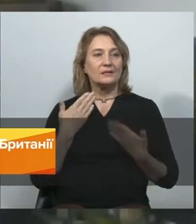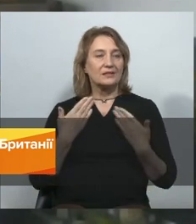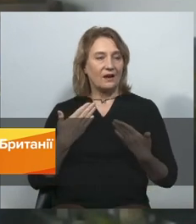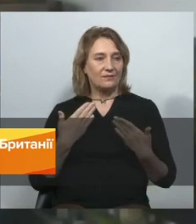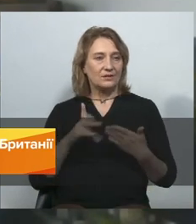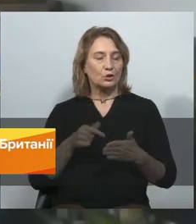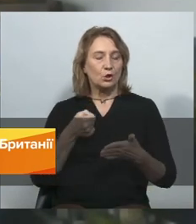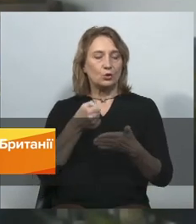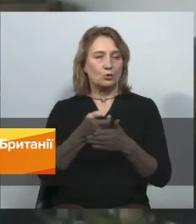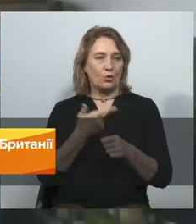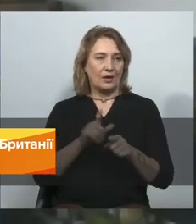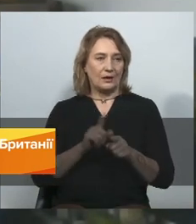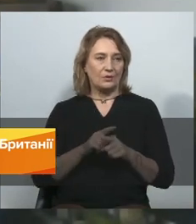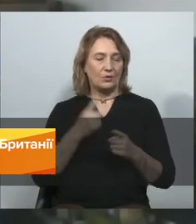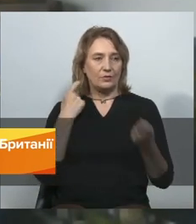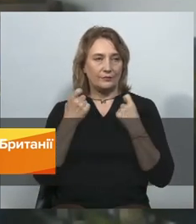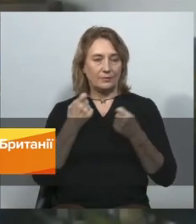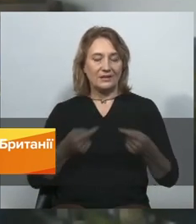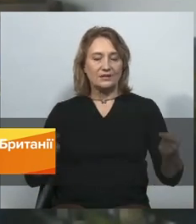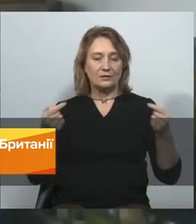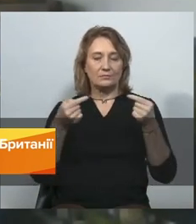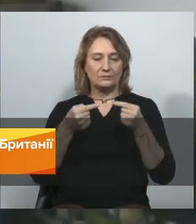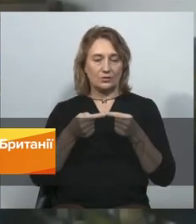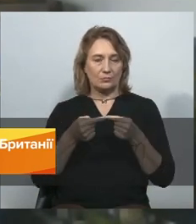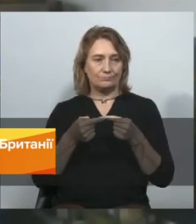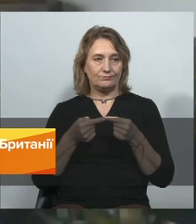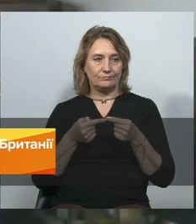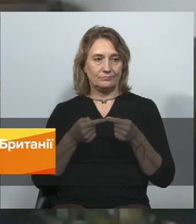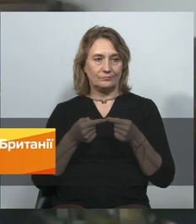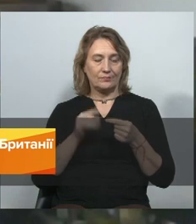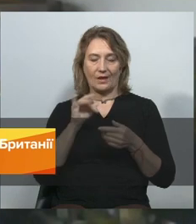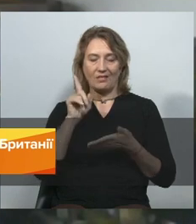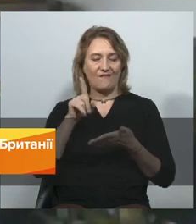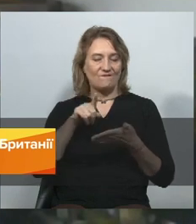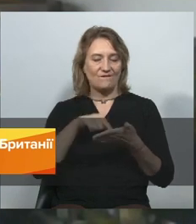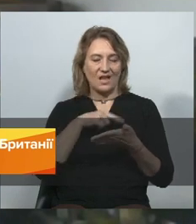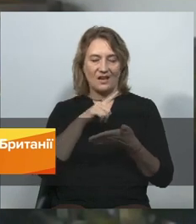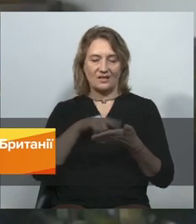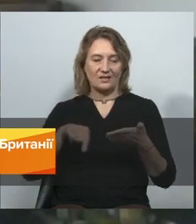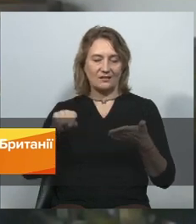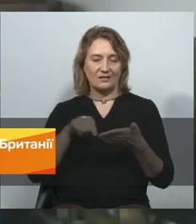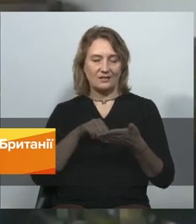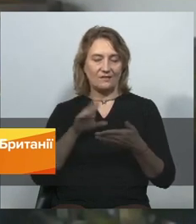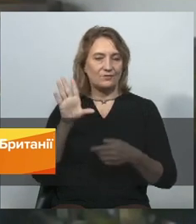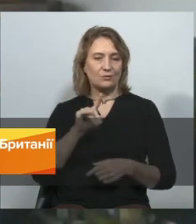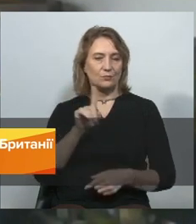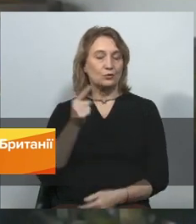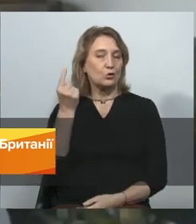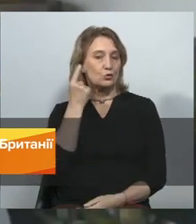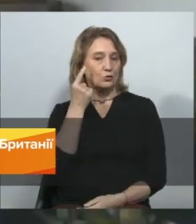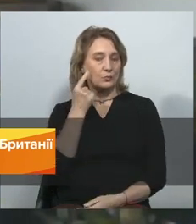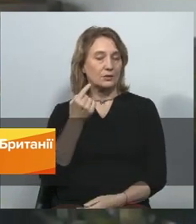to understand how we're being manipulated, so how the information environment can be manipulated to trick